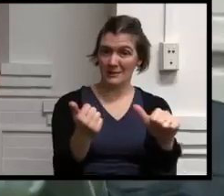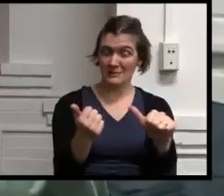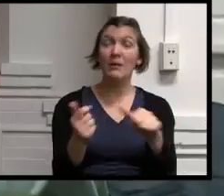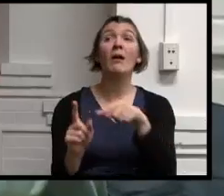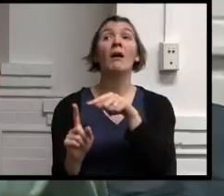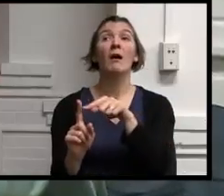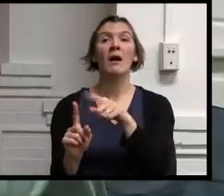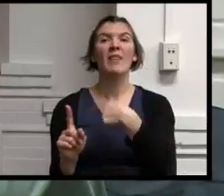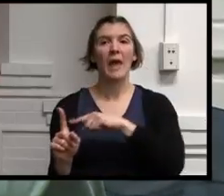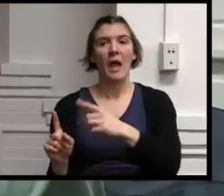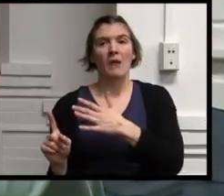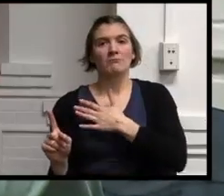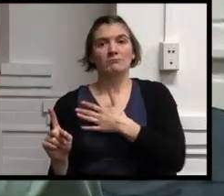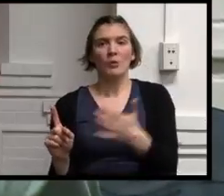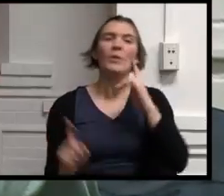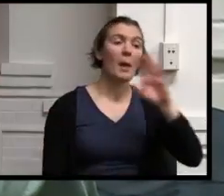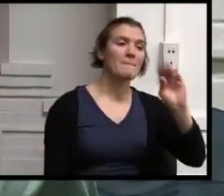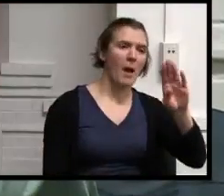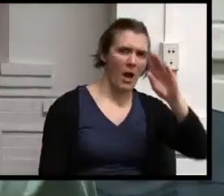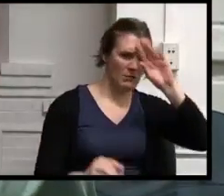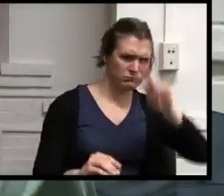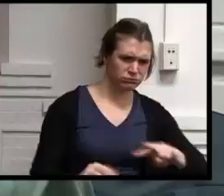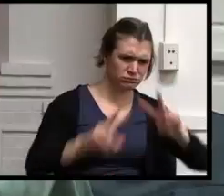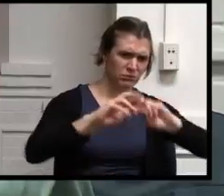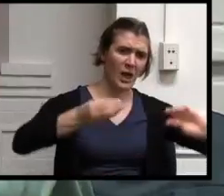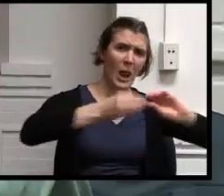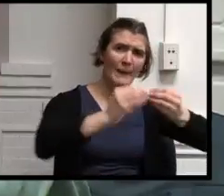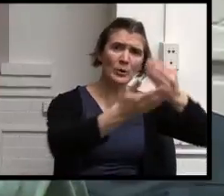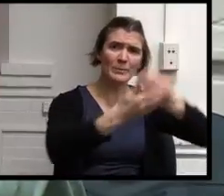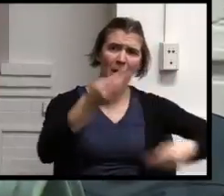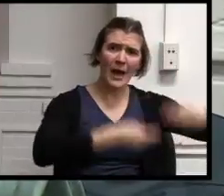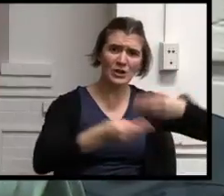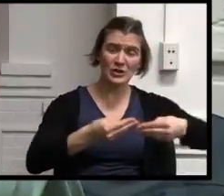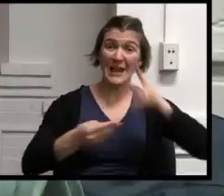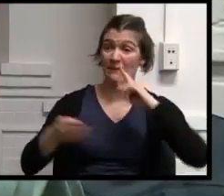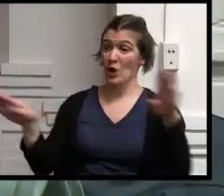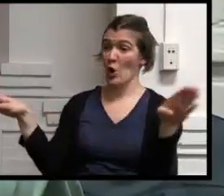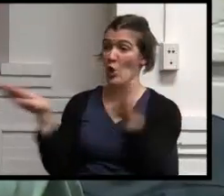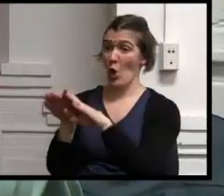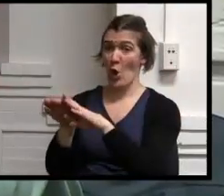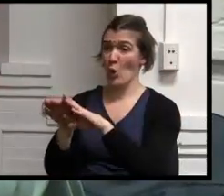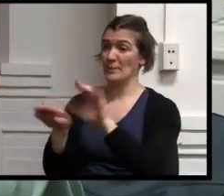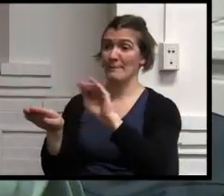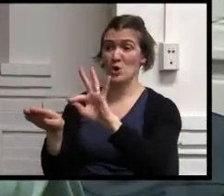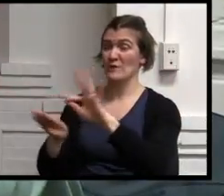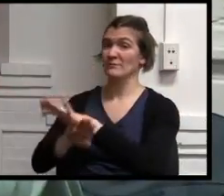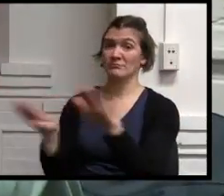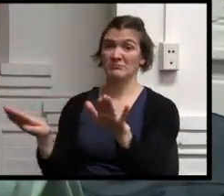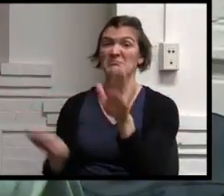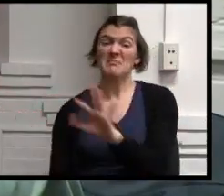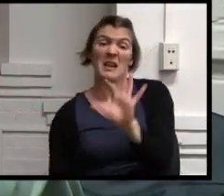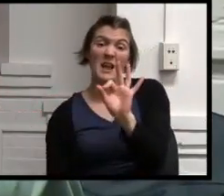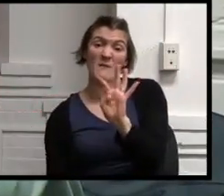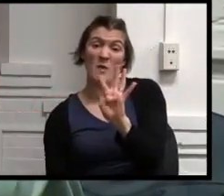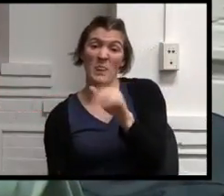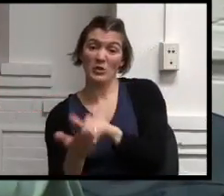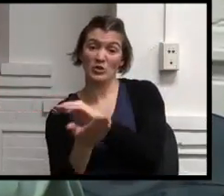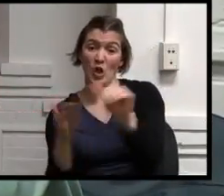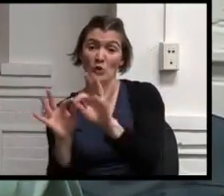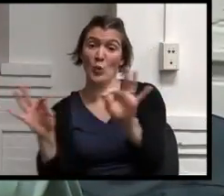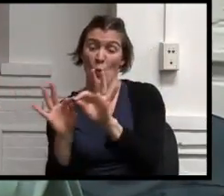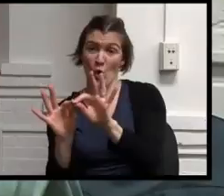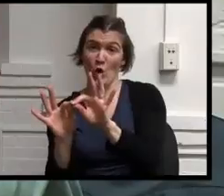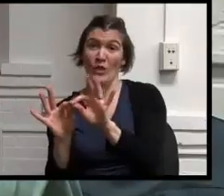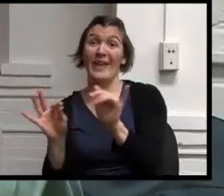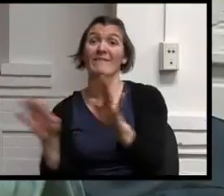did finally agree on, Bob went through all the figures on closing the MRF, and it was right around $94,000. They did